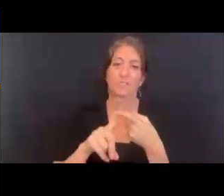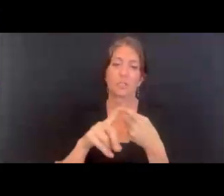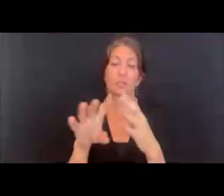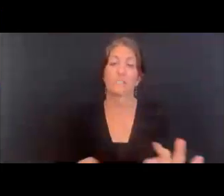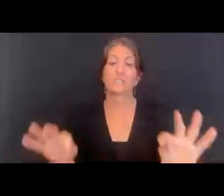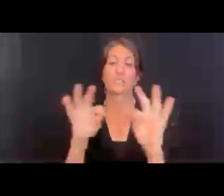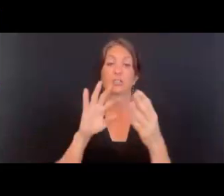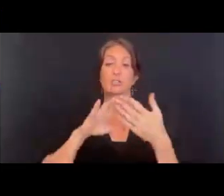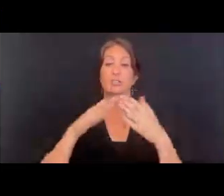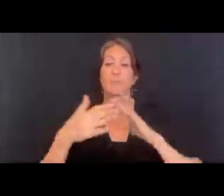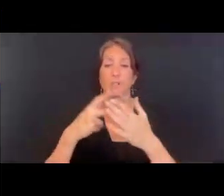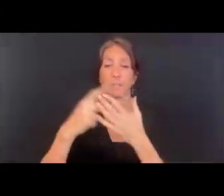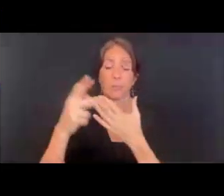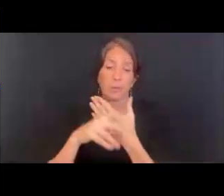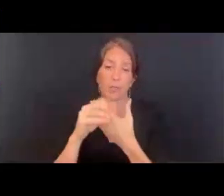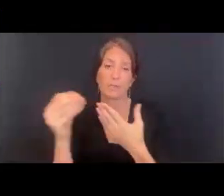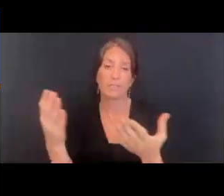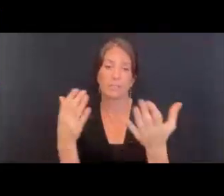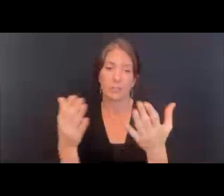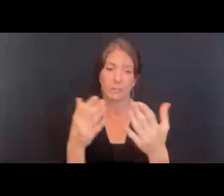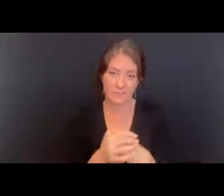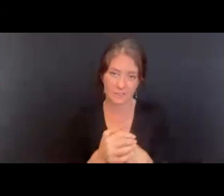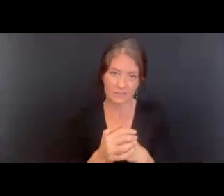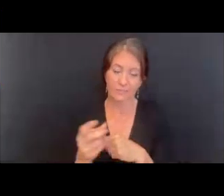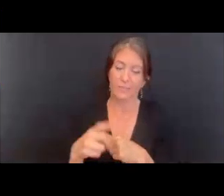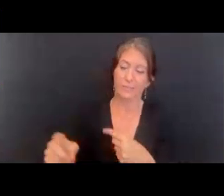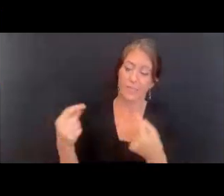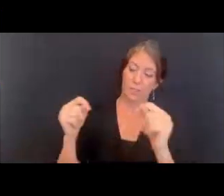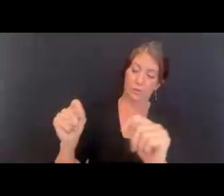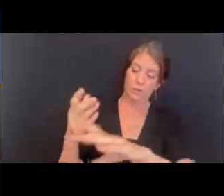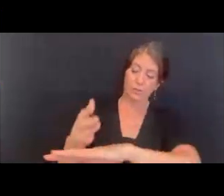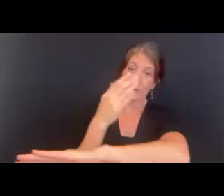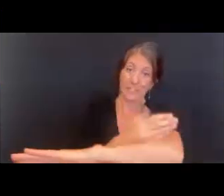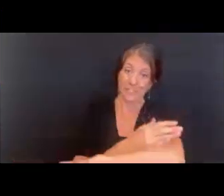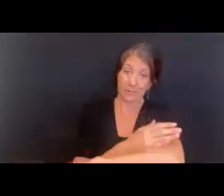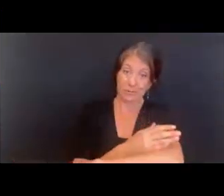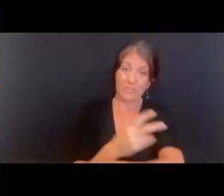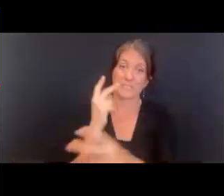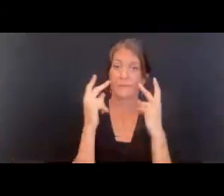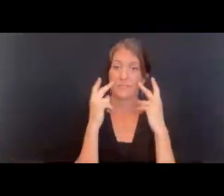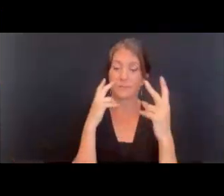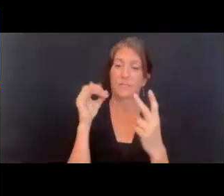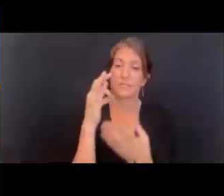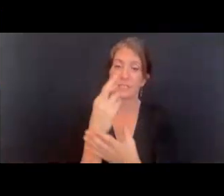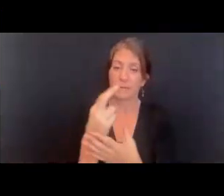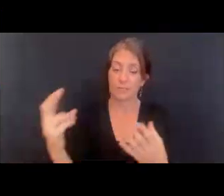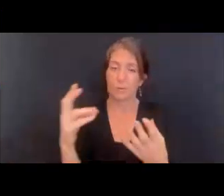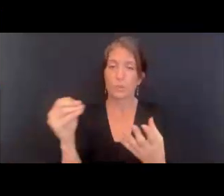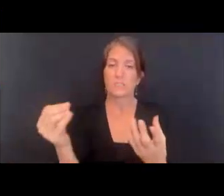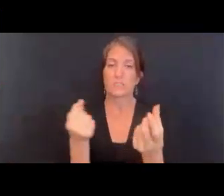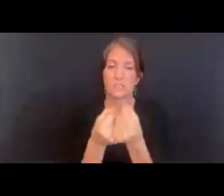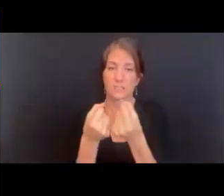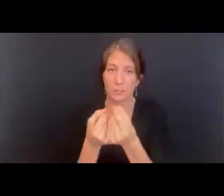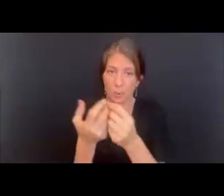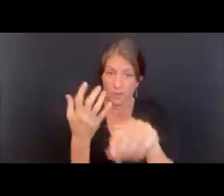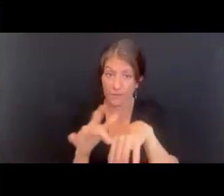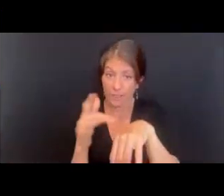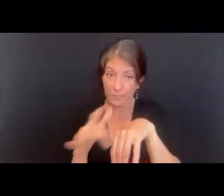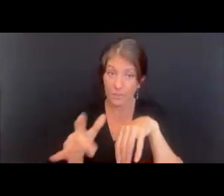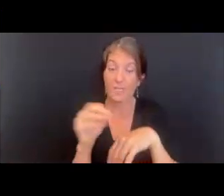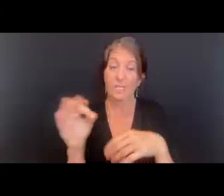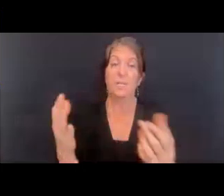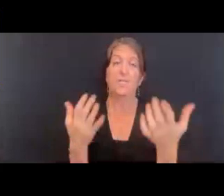and services. They are working to increase the visibility of resources and supports available, and they provide